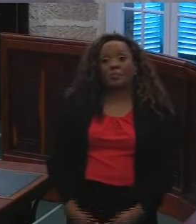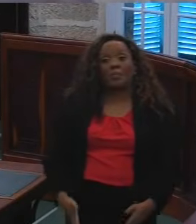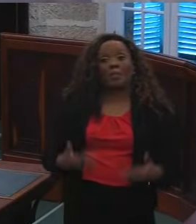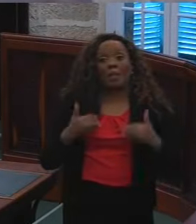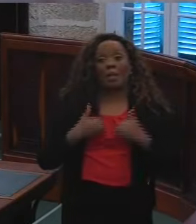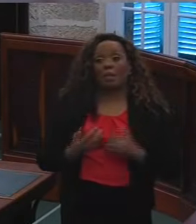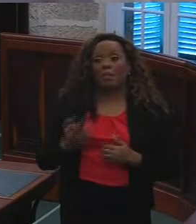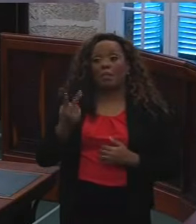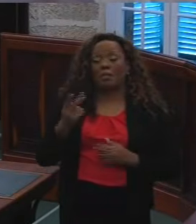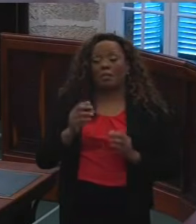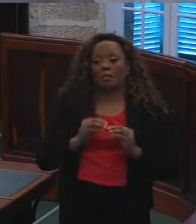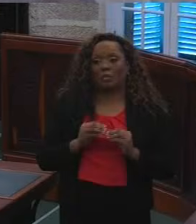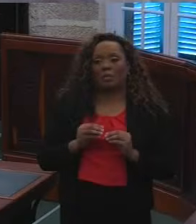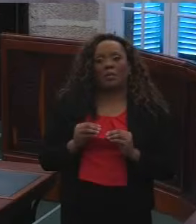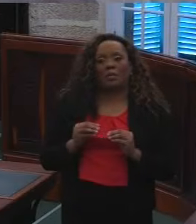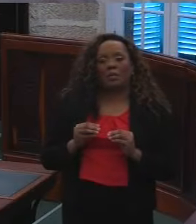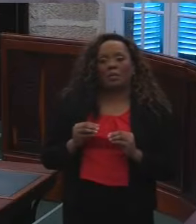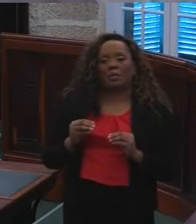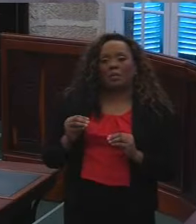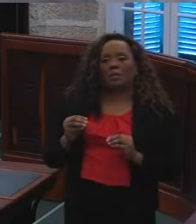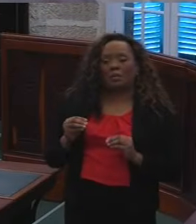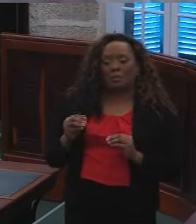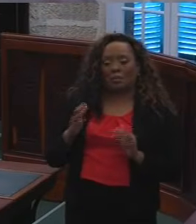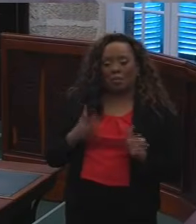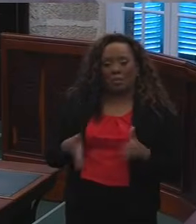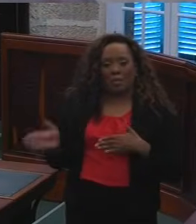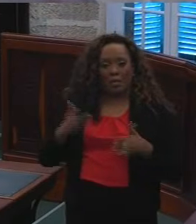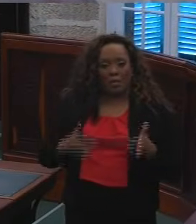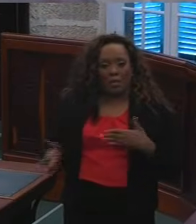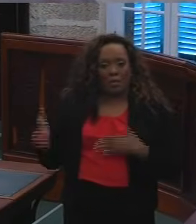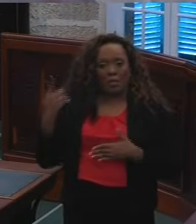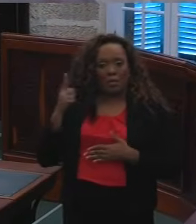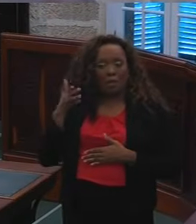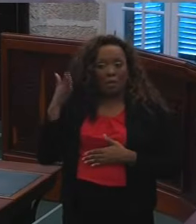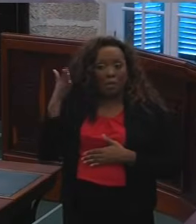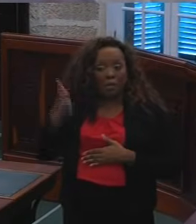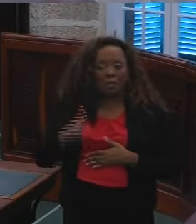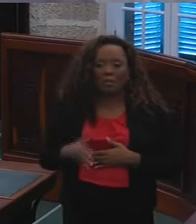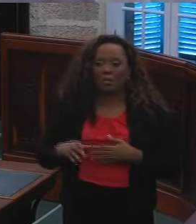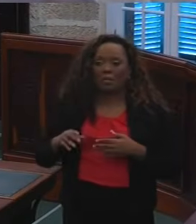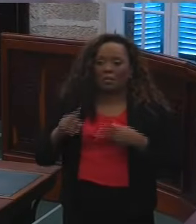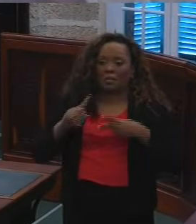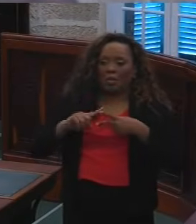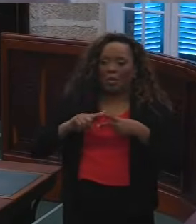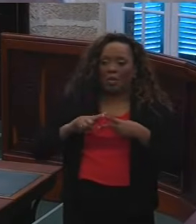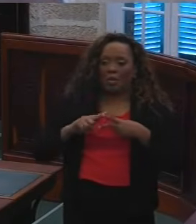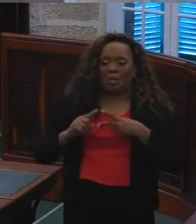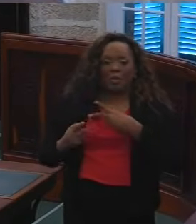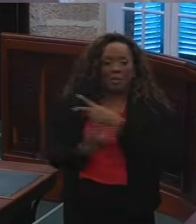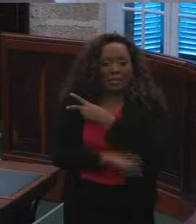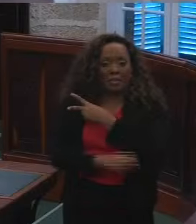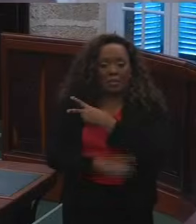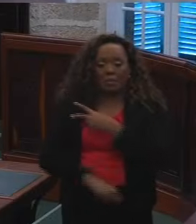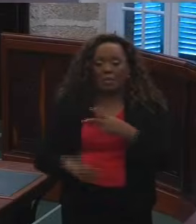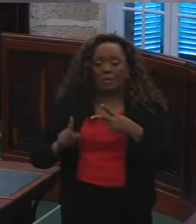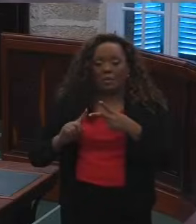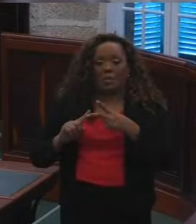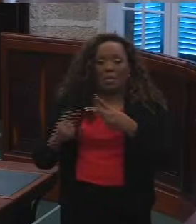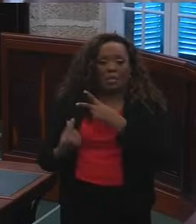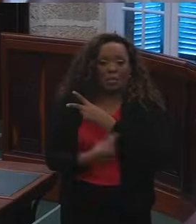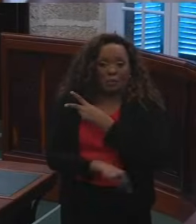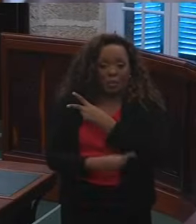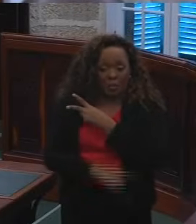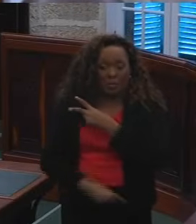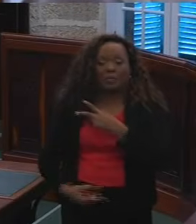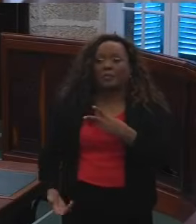planned in the immediate future. One in St. Thomas, of course, and St. George, respectively, with